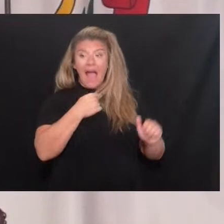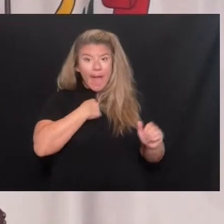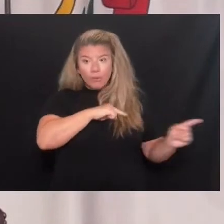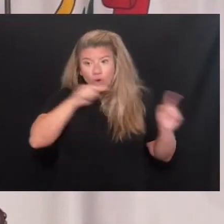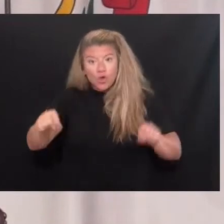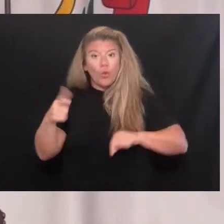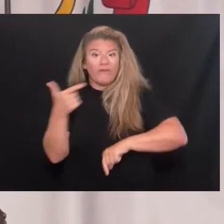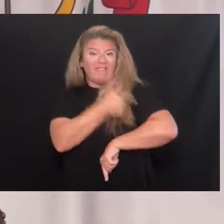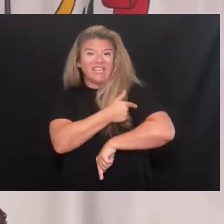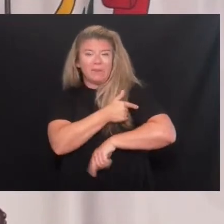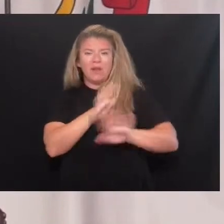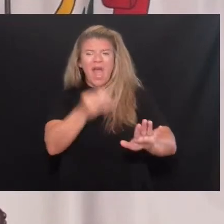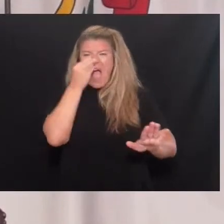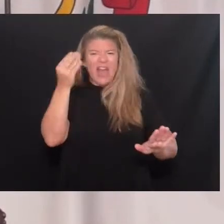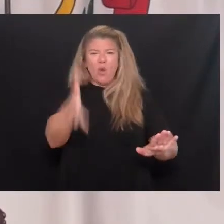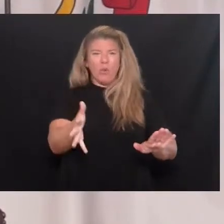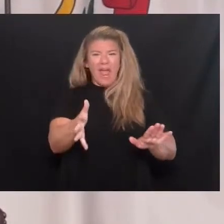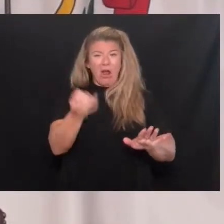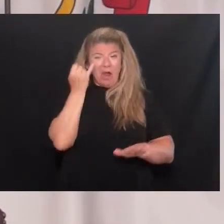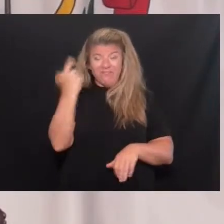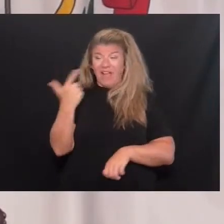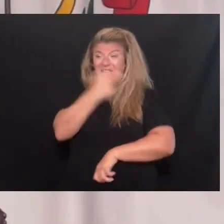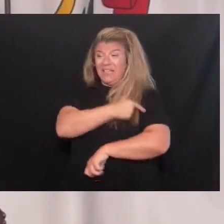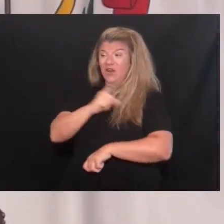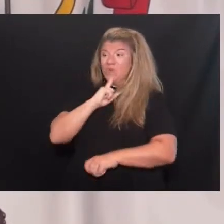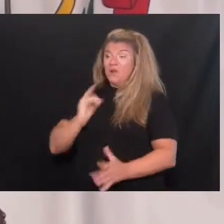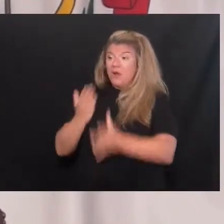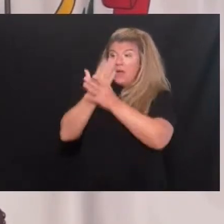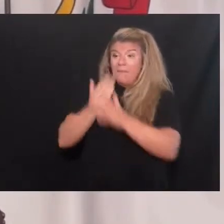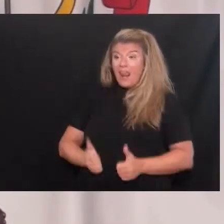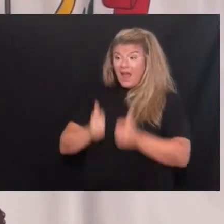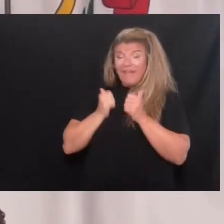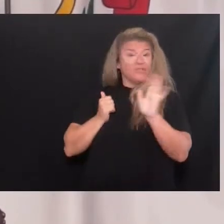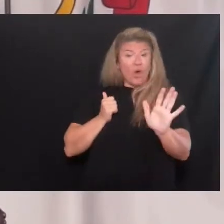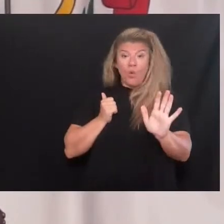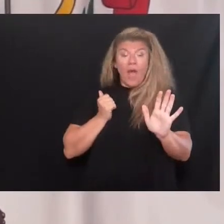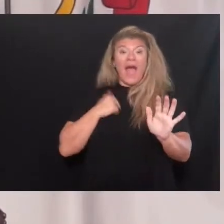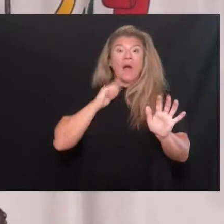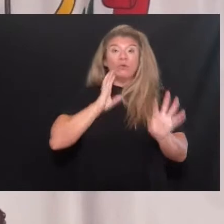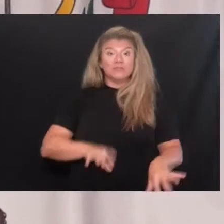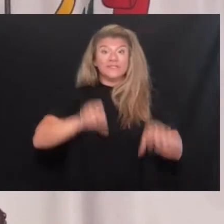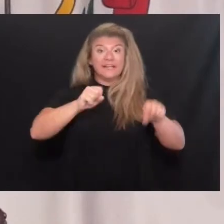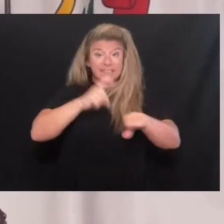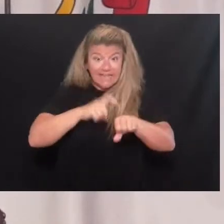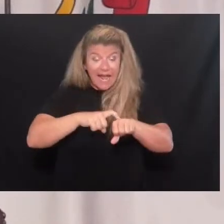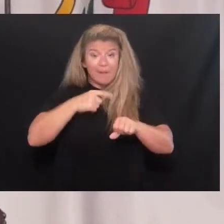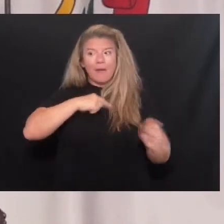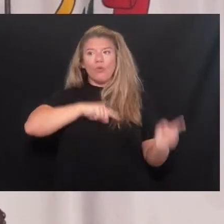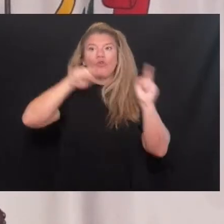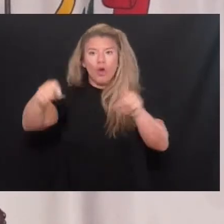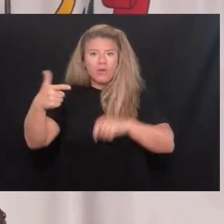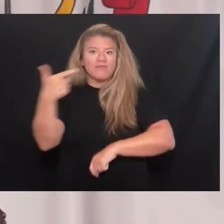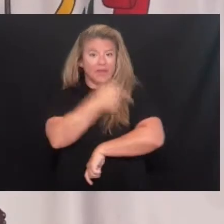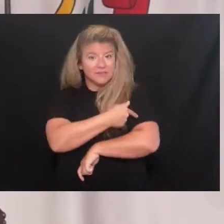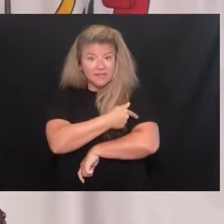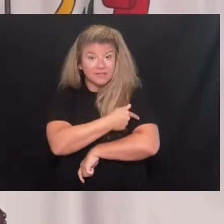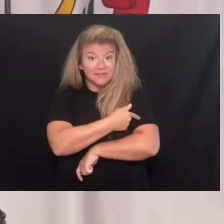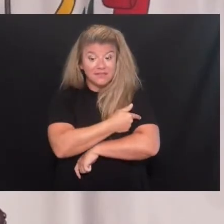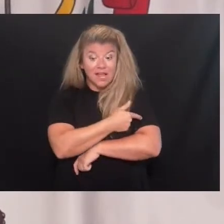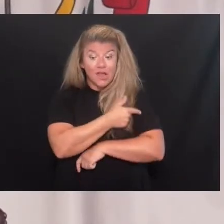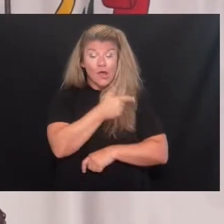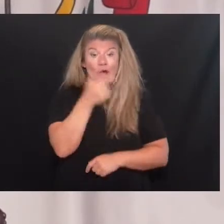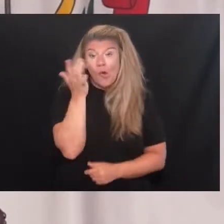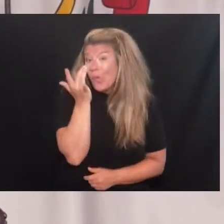vaccinated. I don't care how inconvenient it is. I'm going to spend the time and I'm going to get vaccinated, because